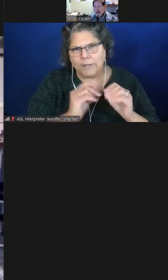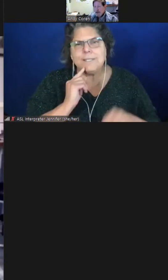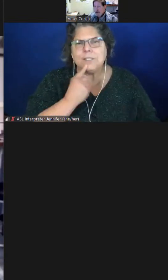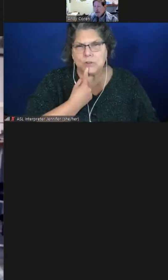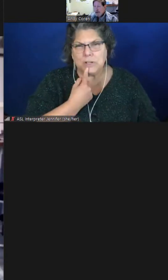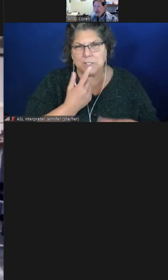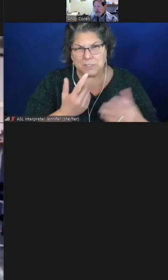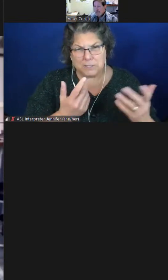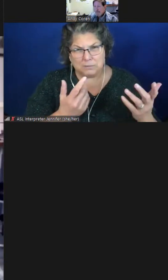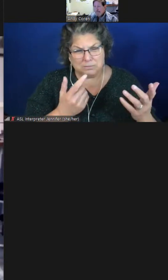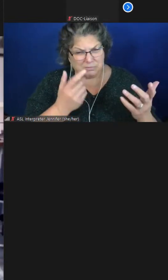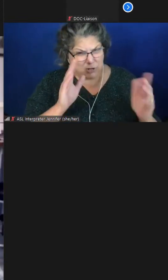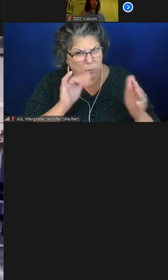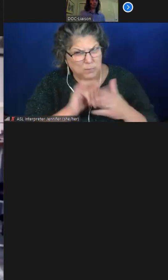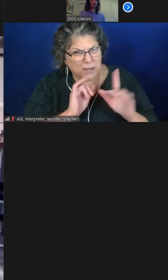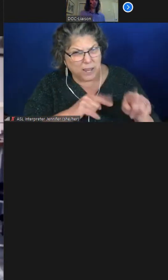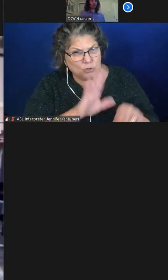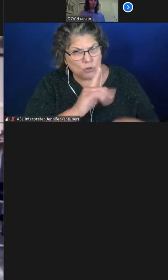that answered the question.